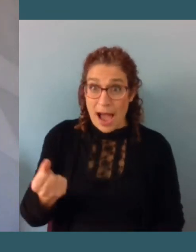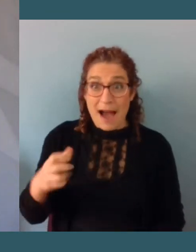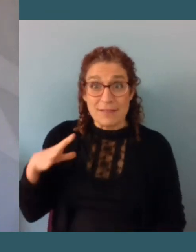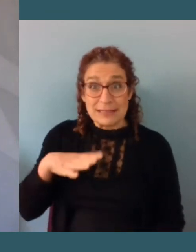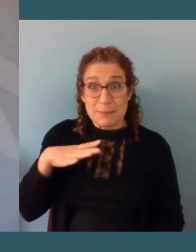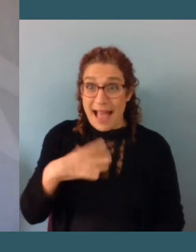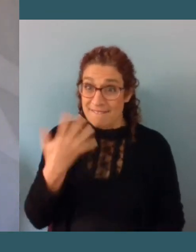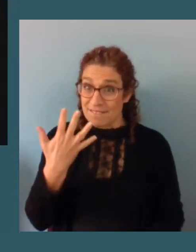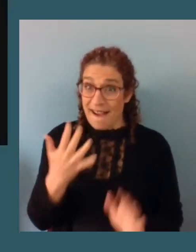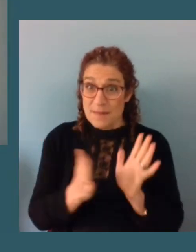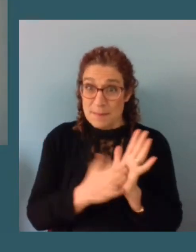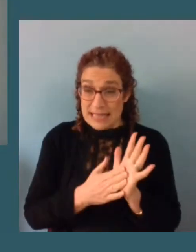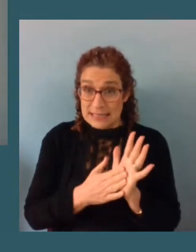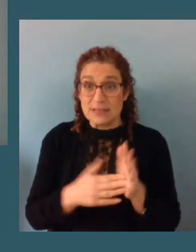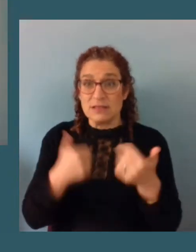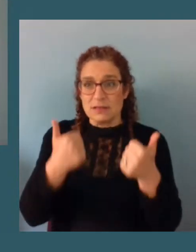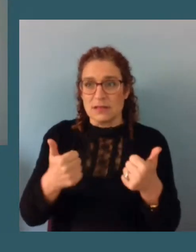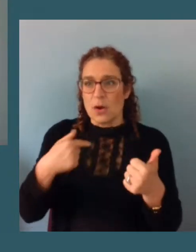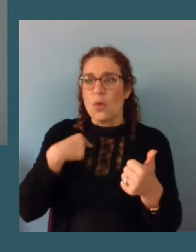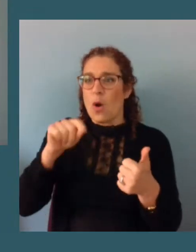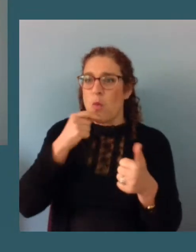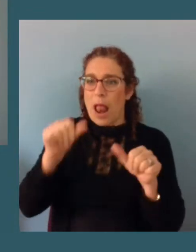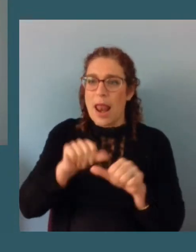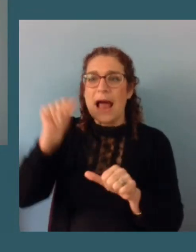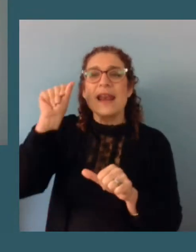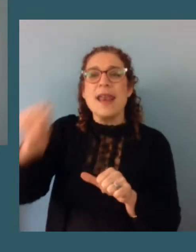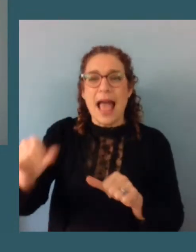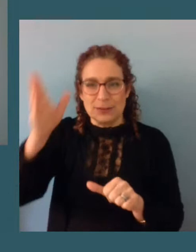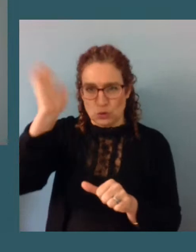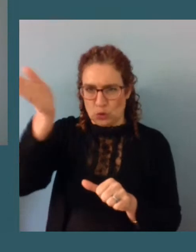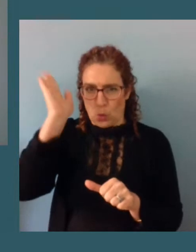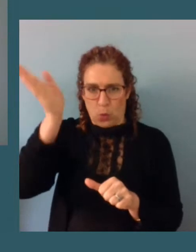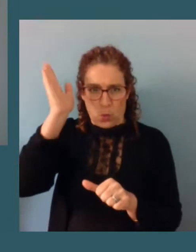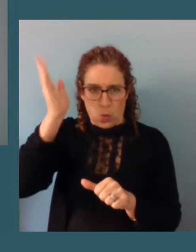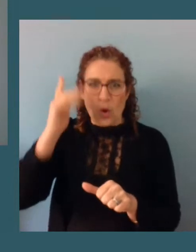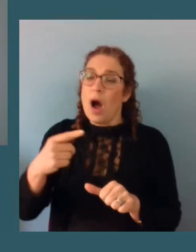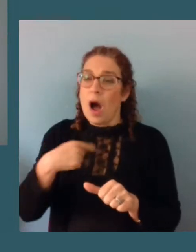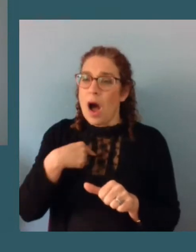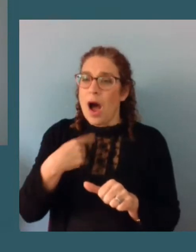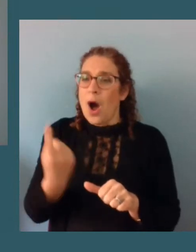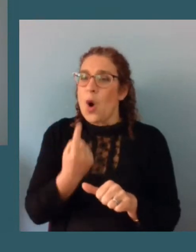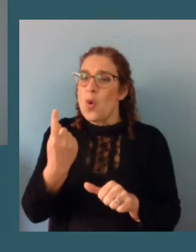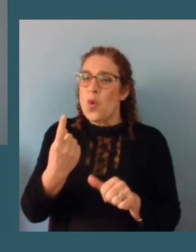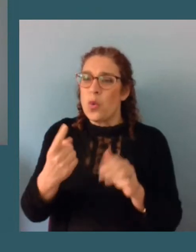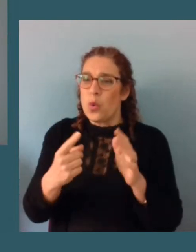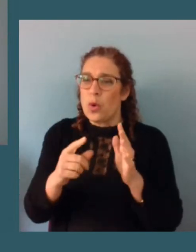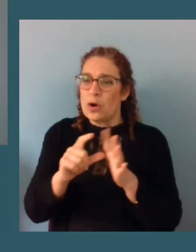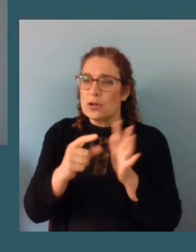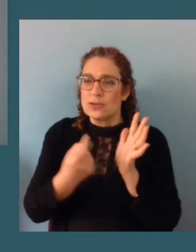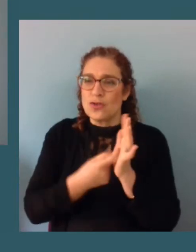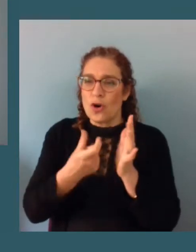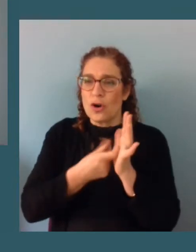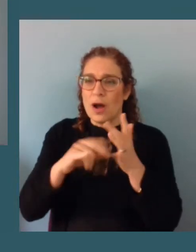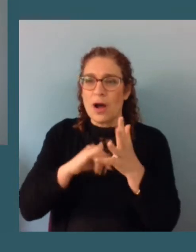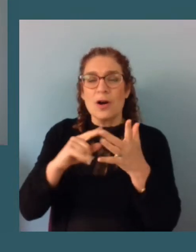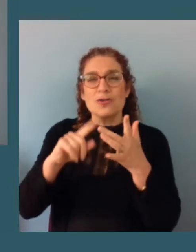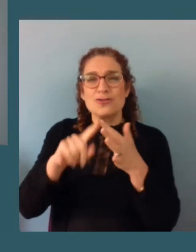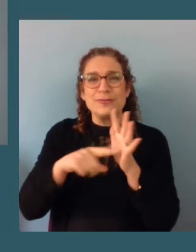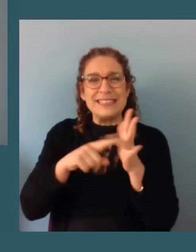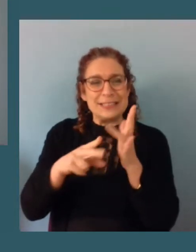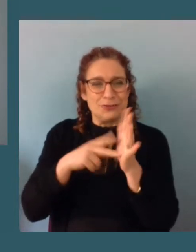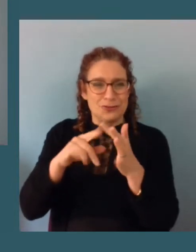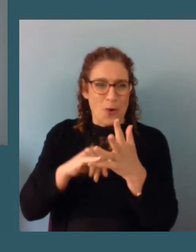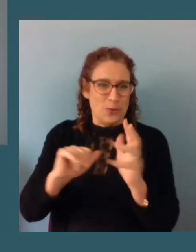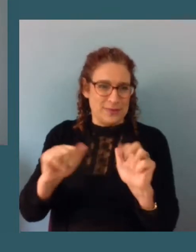we're going to move on to our next talk. It's our pleasure to have Dr. Chrissy Jones here today.